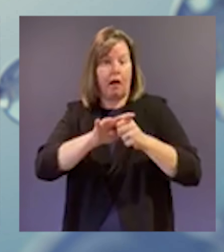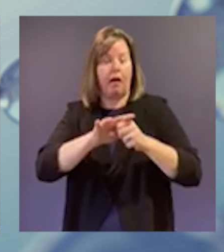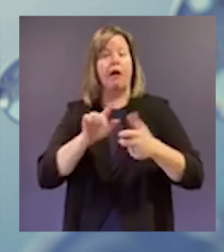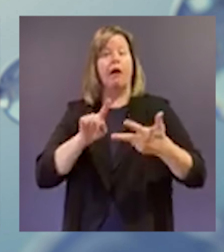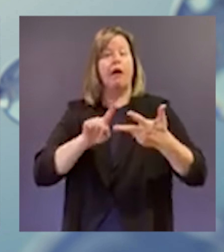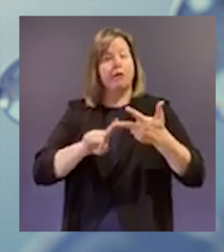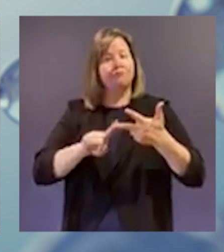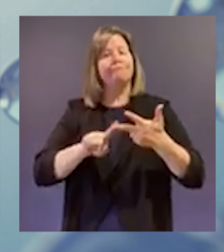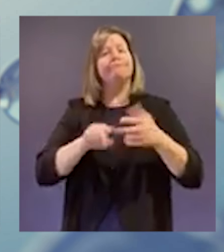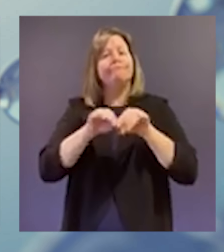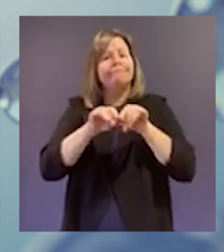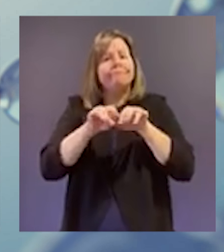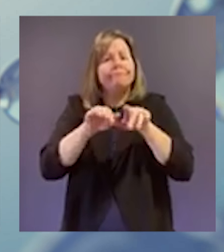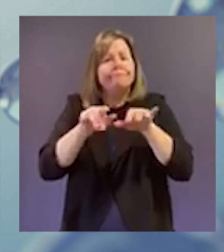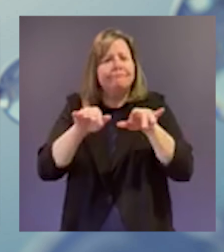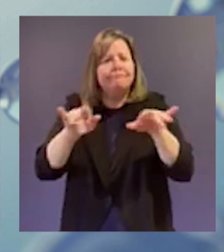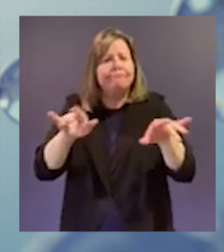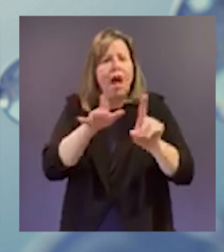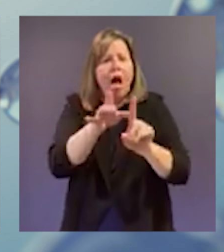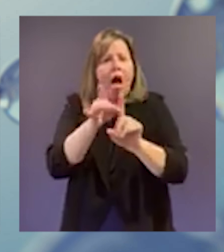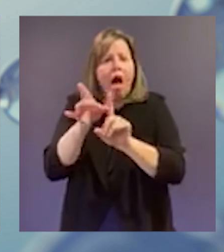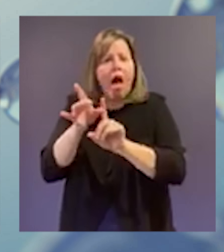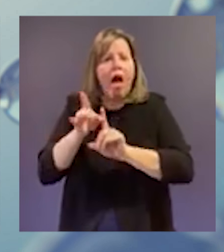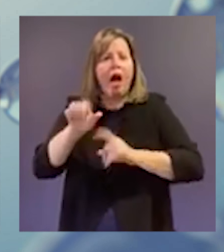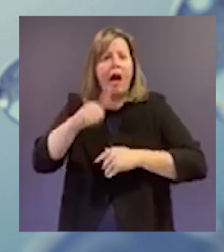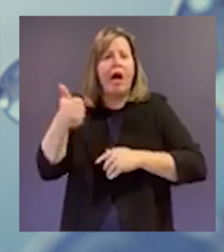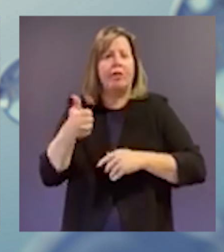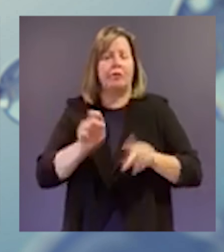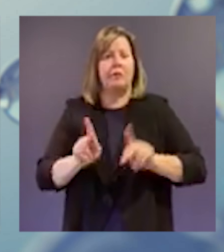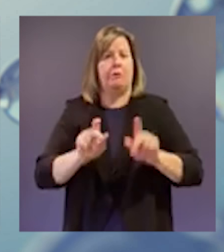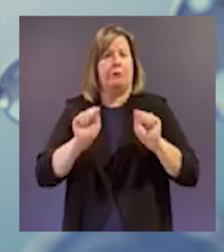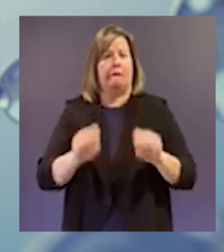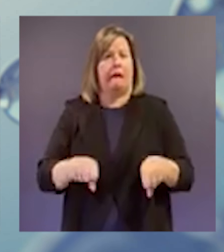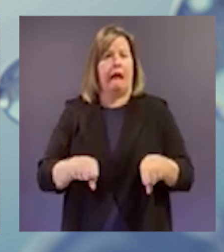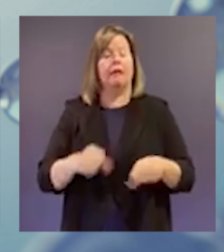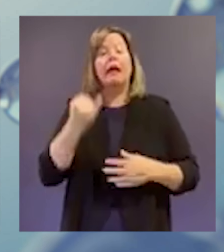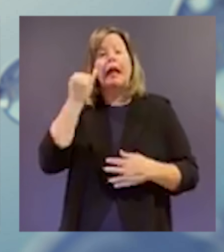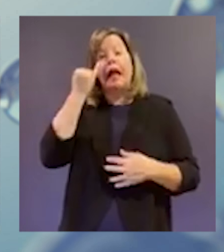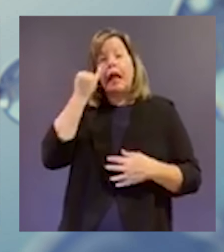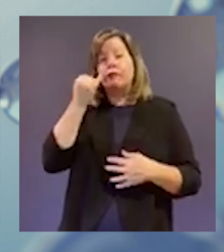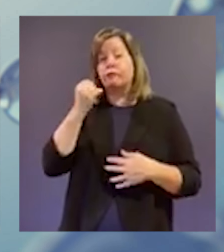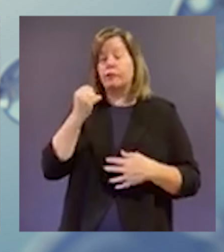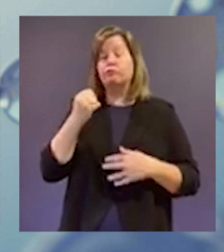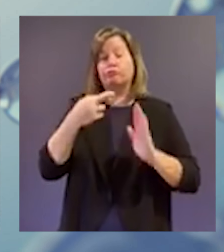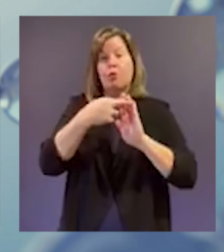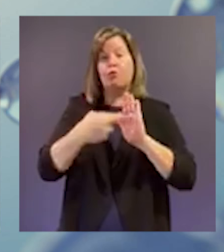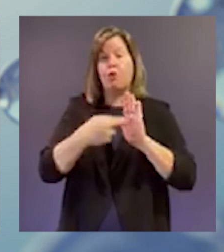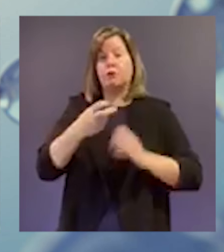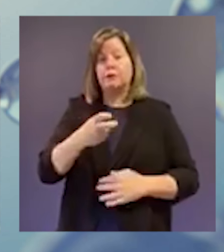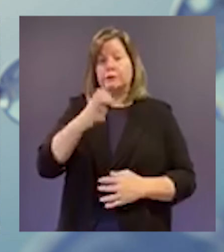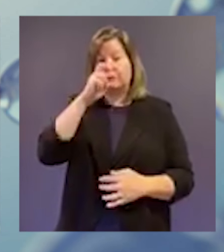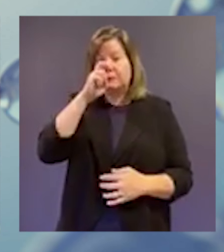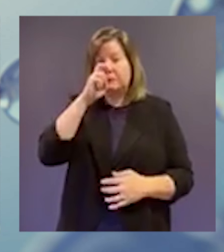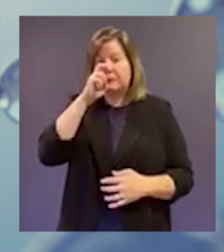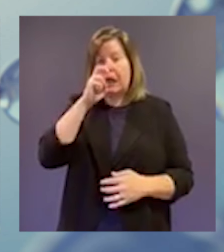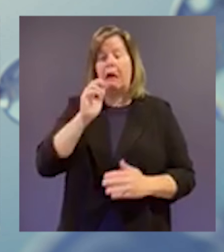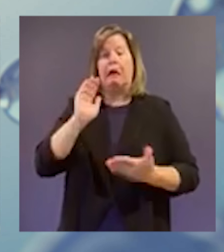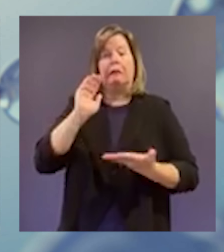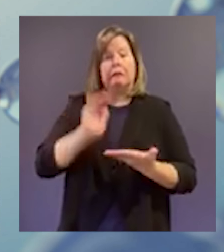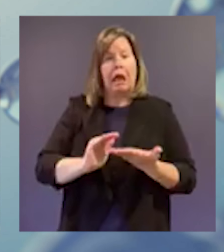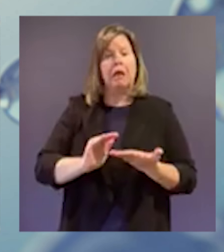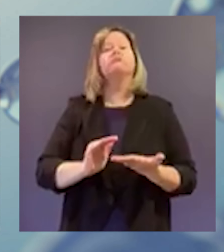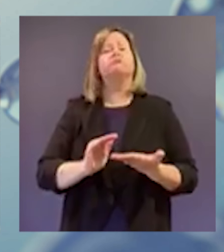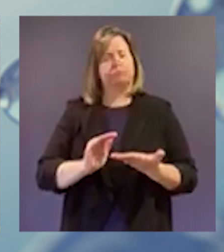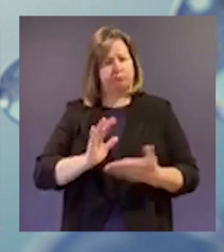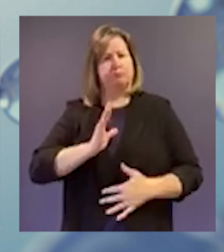if and when these restrictions are removed. And to be clear, I think that we need to loosen our restrictions. We need to reopen the economy in a